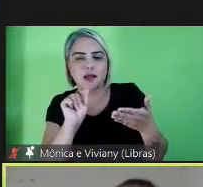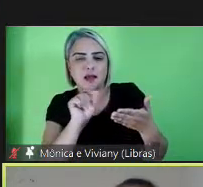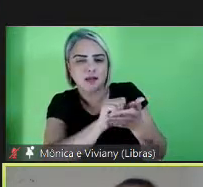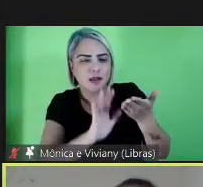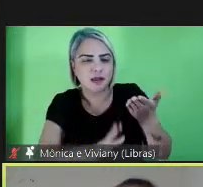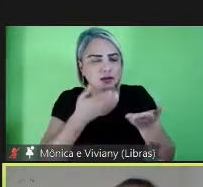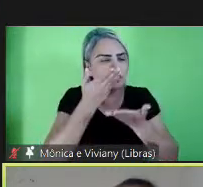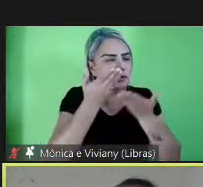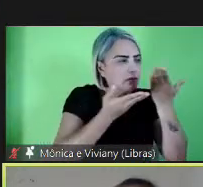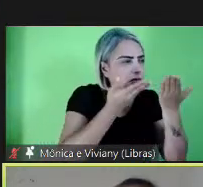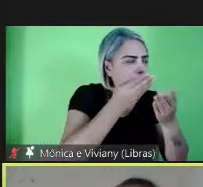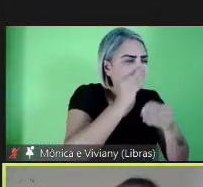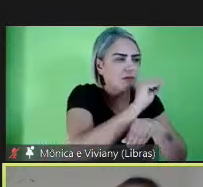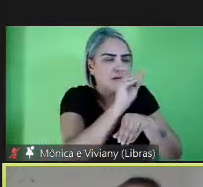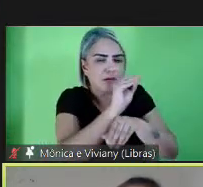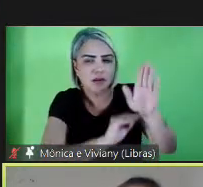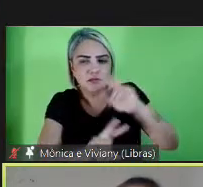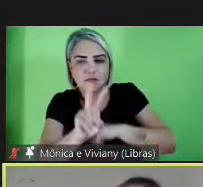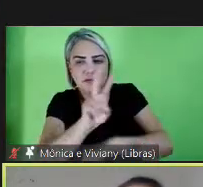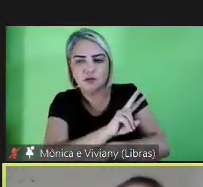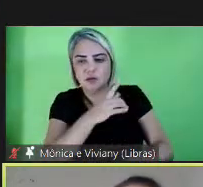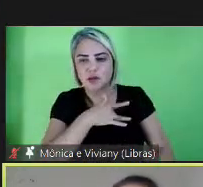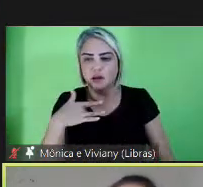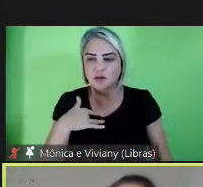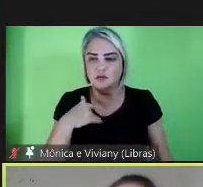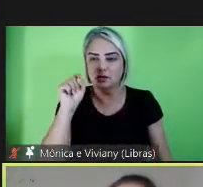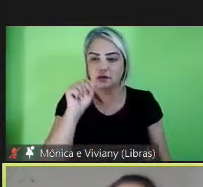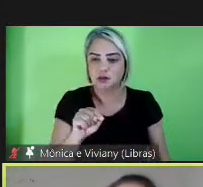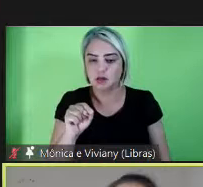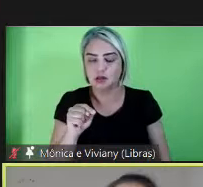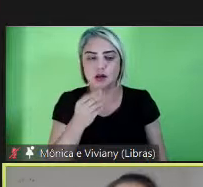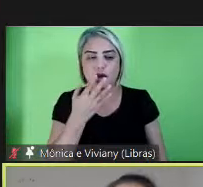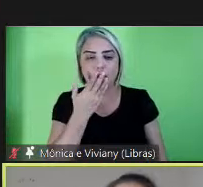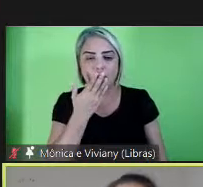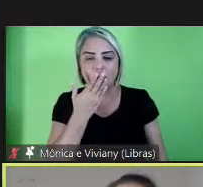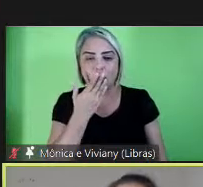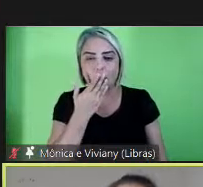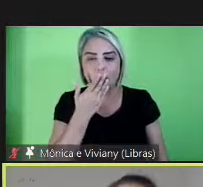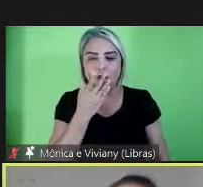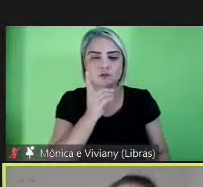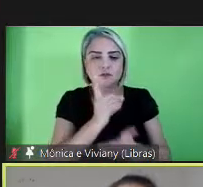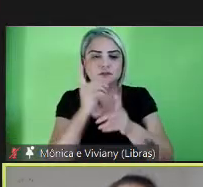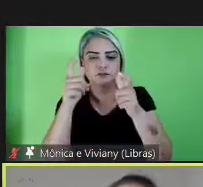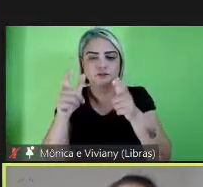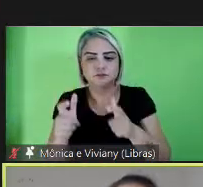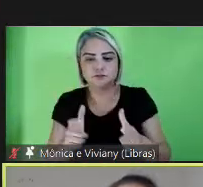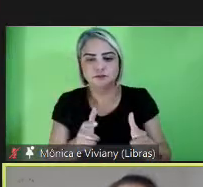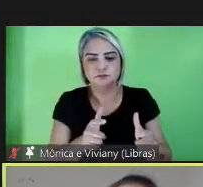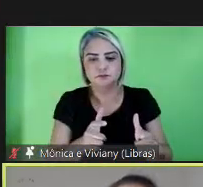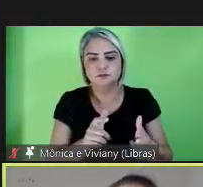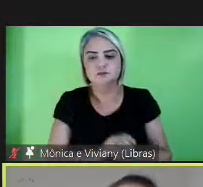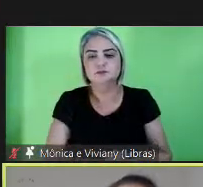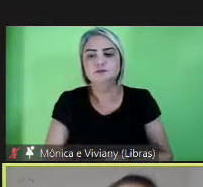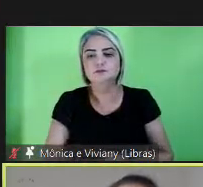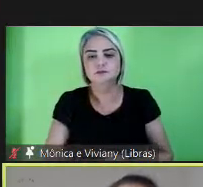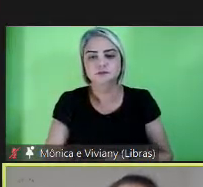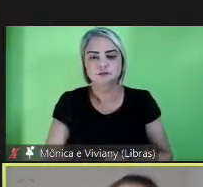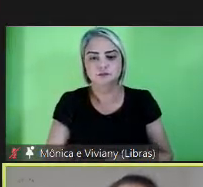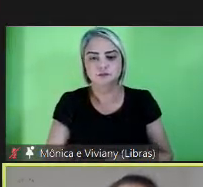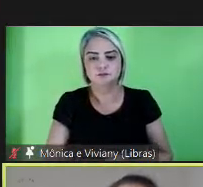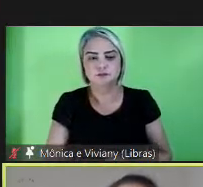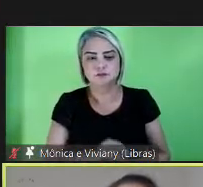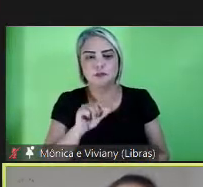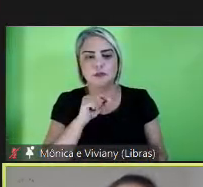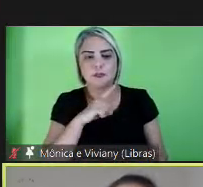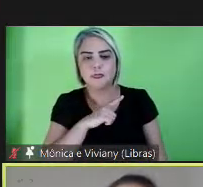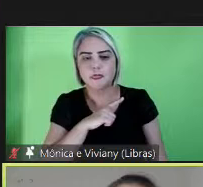the attentions of vigilance and care in health. And here in these colors to identify the territory, in this case,